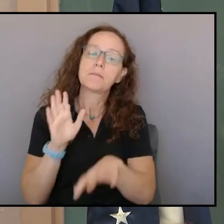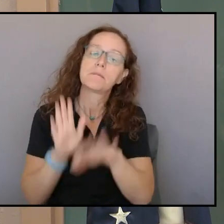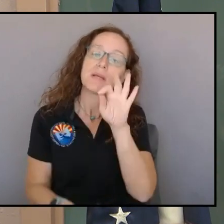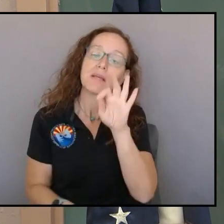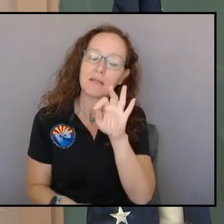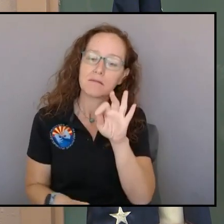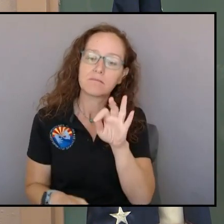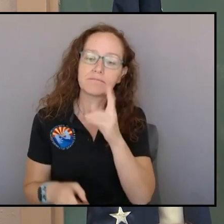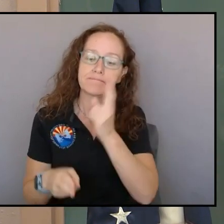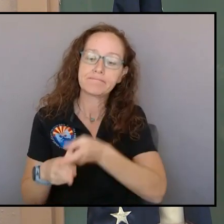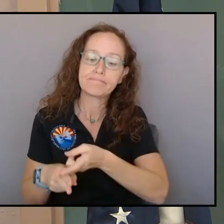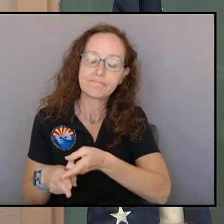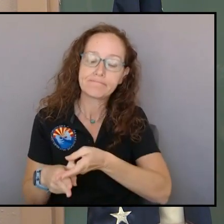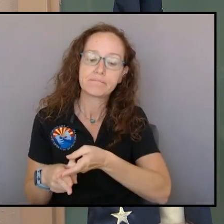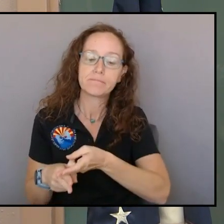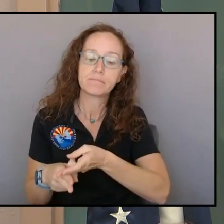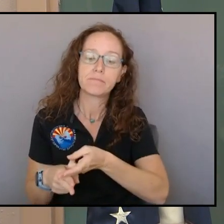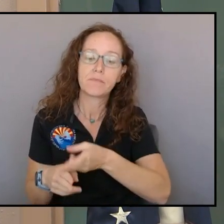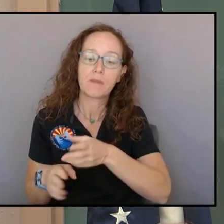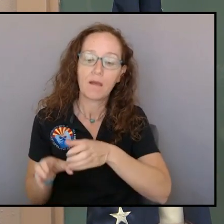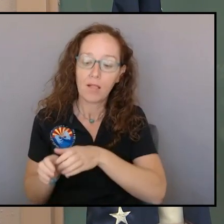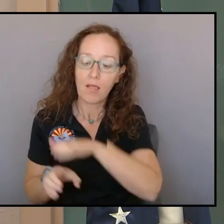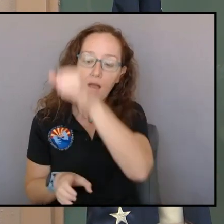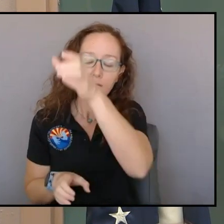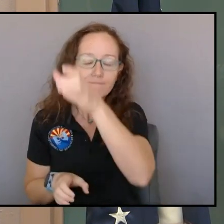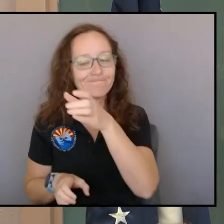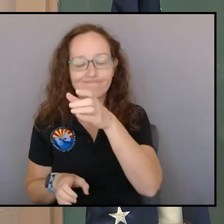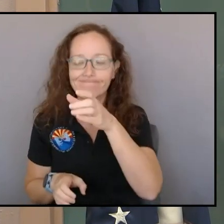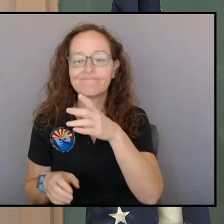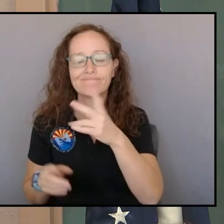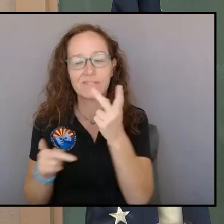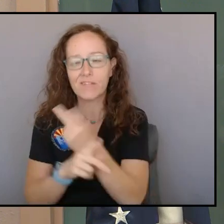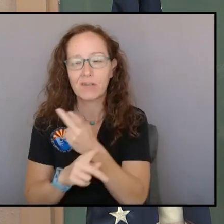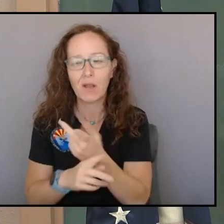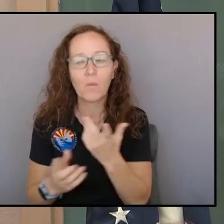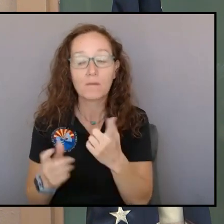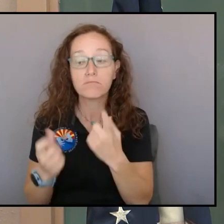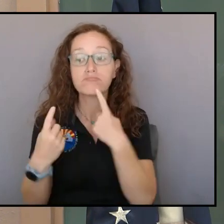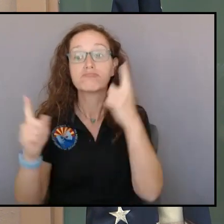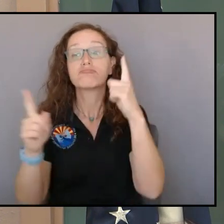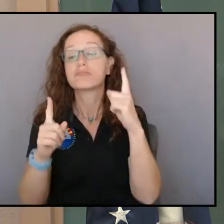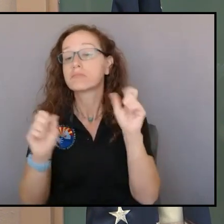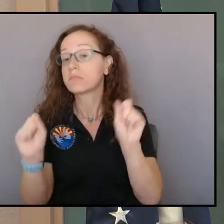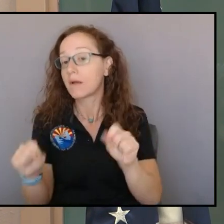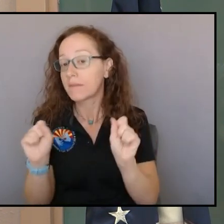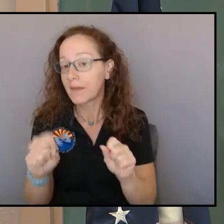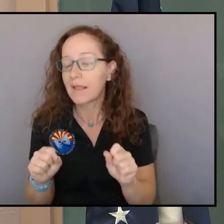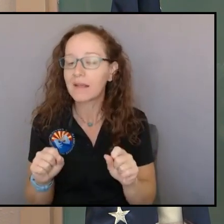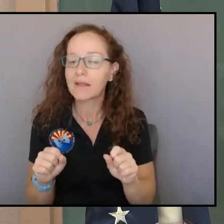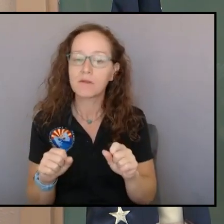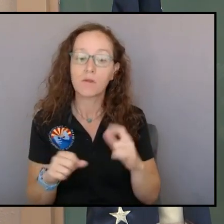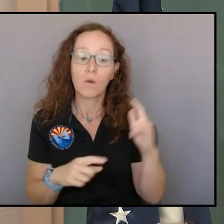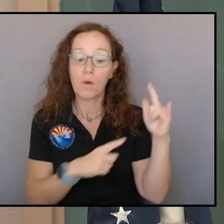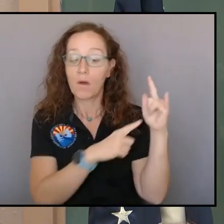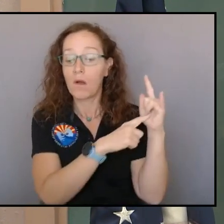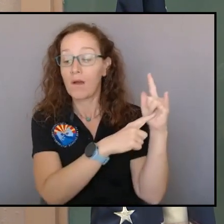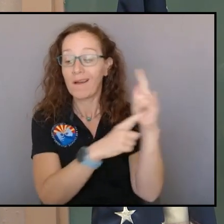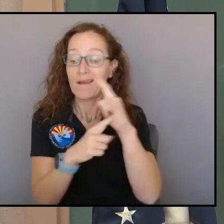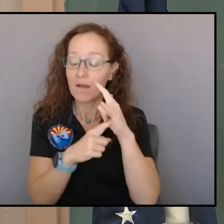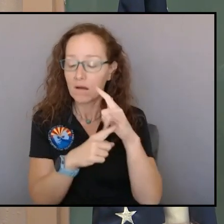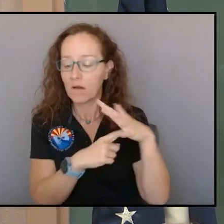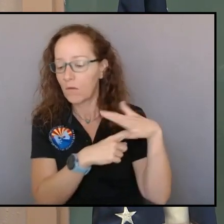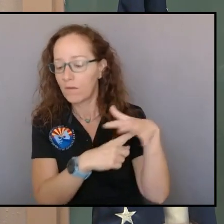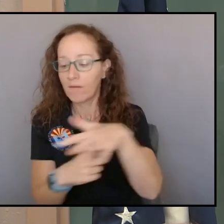unfortunately, a lot of times we'll get up and fly it and say, hey, this looks like a good ridge, or this looks like a good area. A lot of this has had to be done on